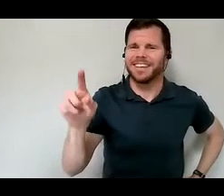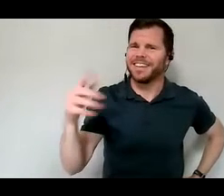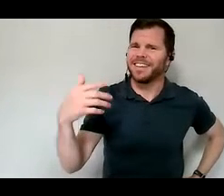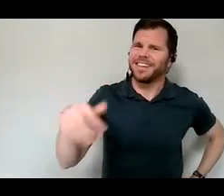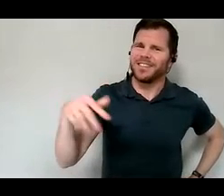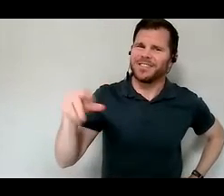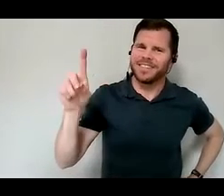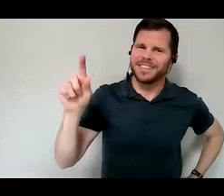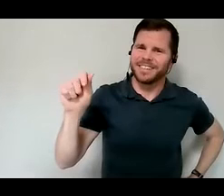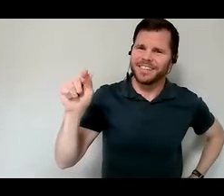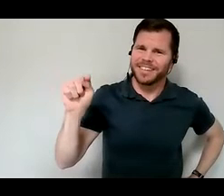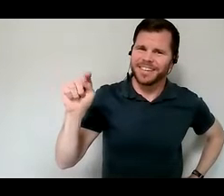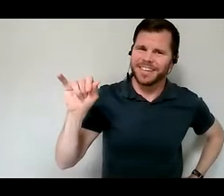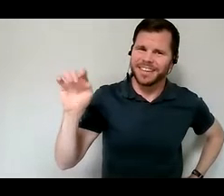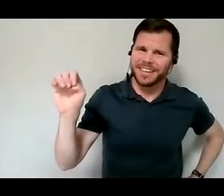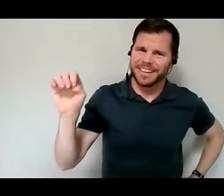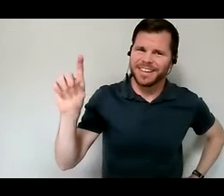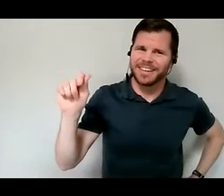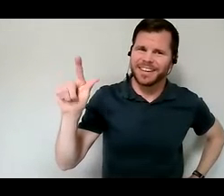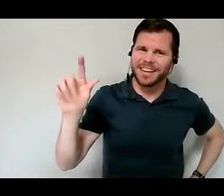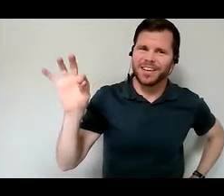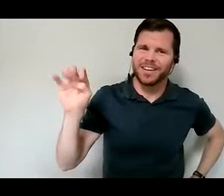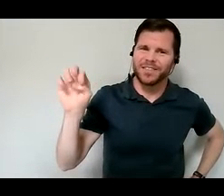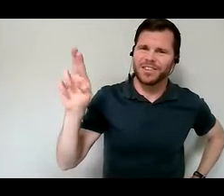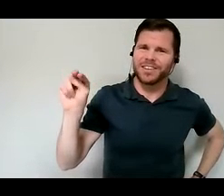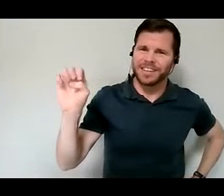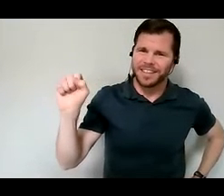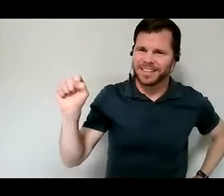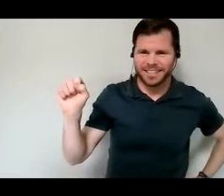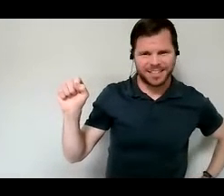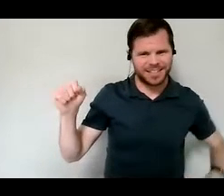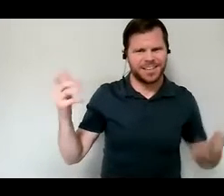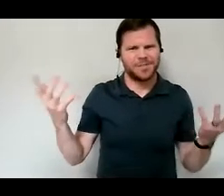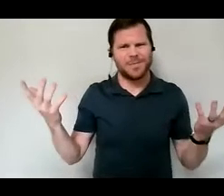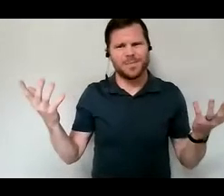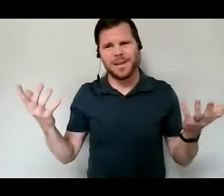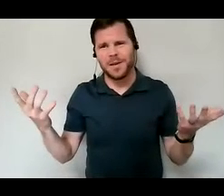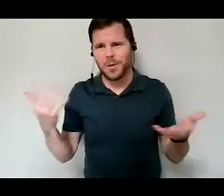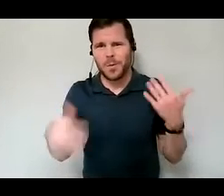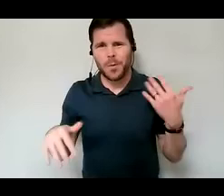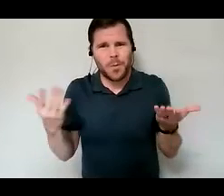Yes, that makes it so easy. I gotta do a better job of spinning the wheel.